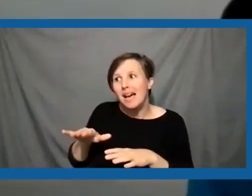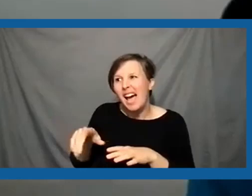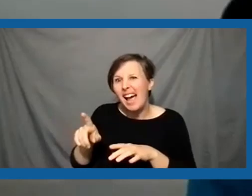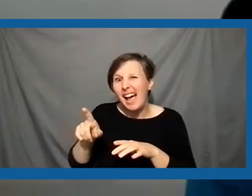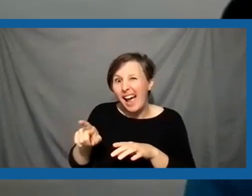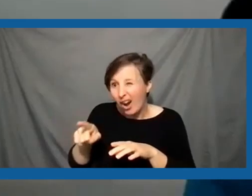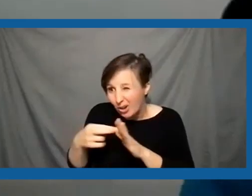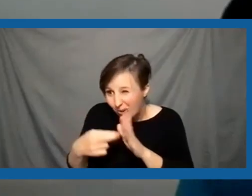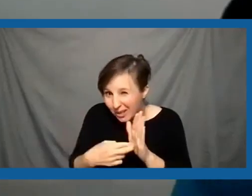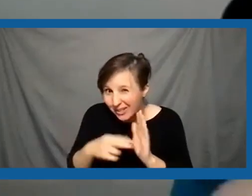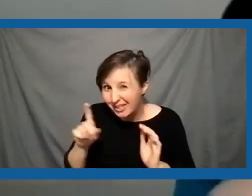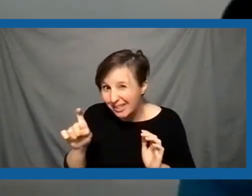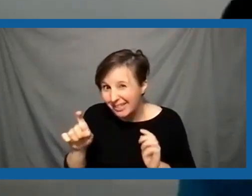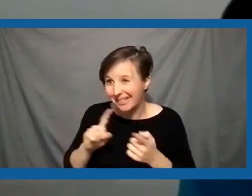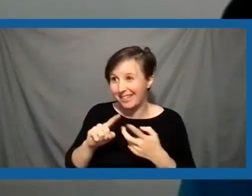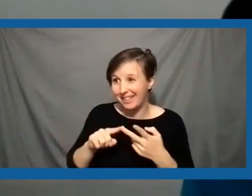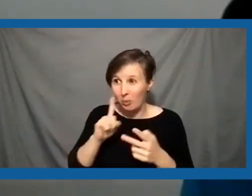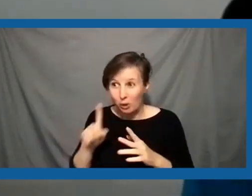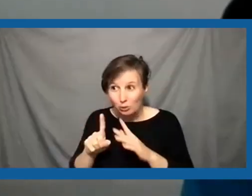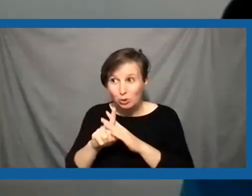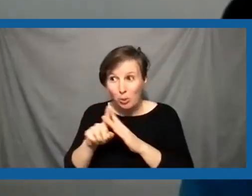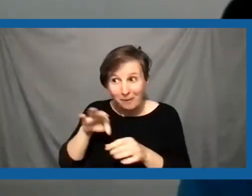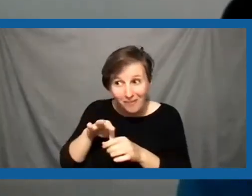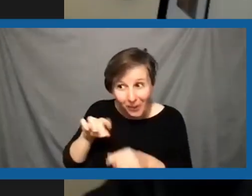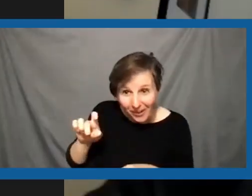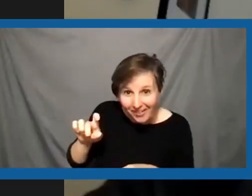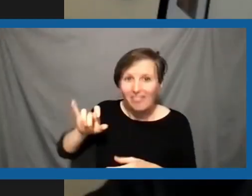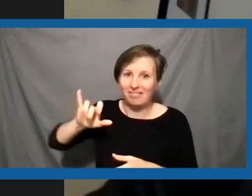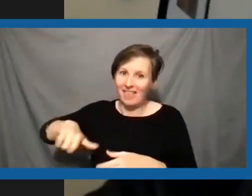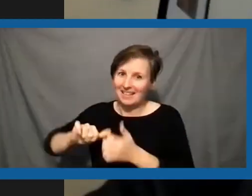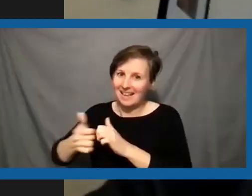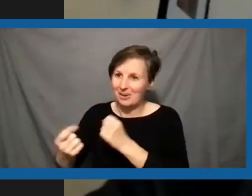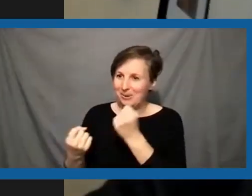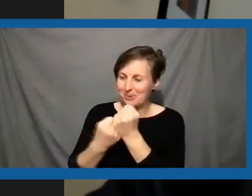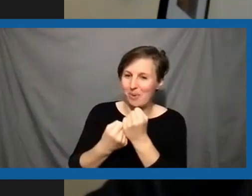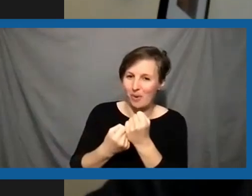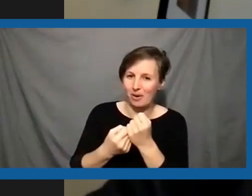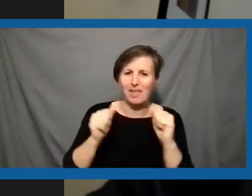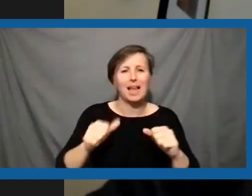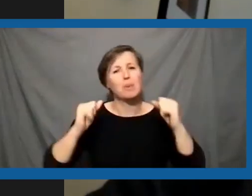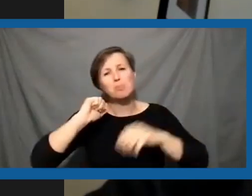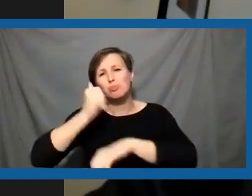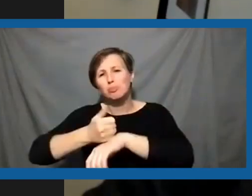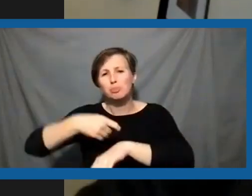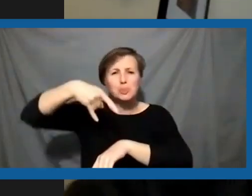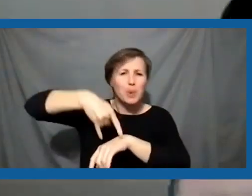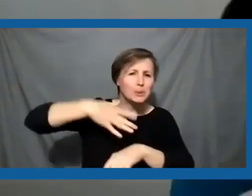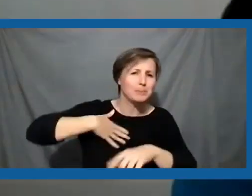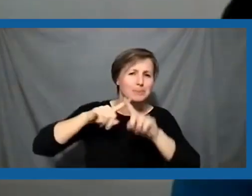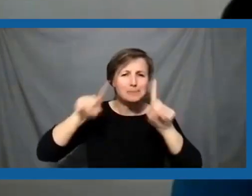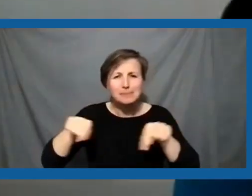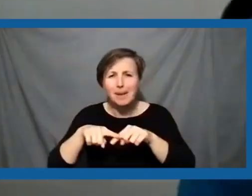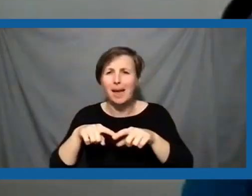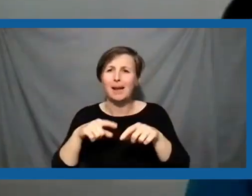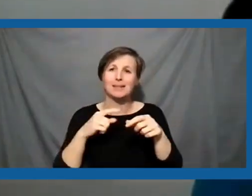you registered? Are you going to show up at that poll? Right. Because they could put out my signs, they can support me,